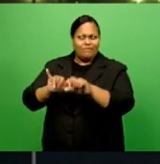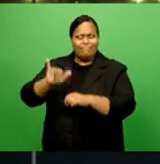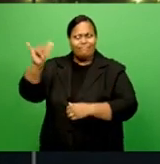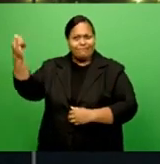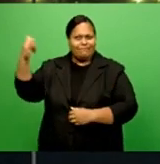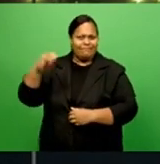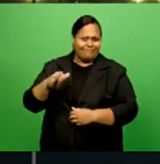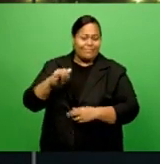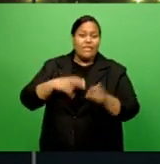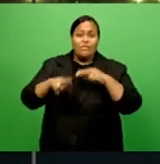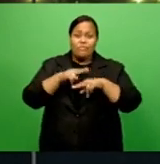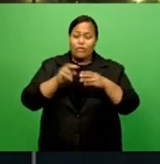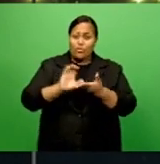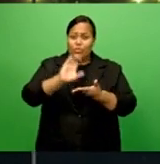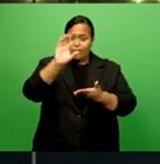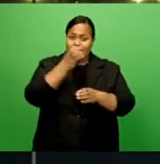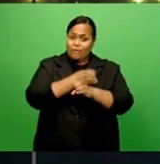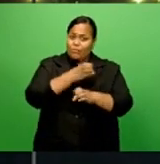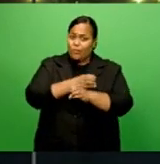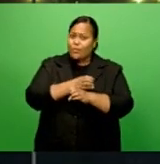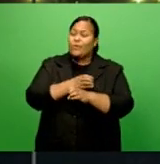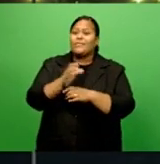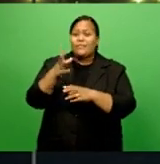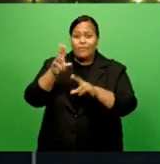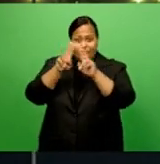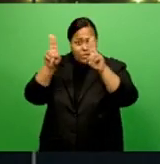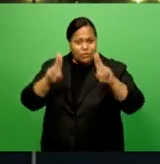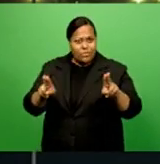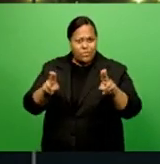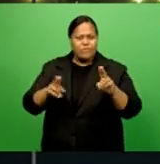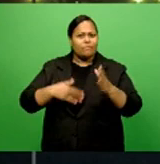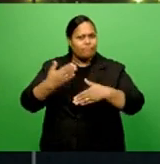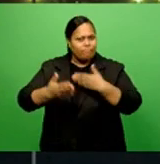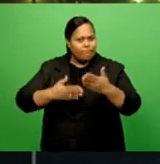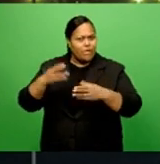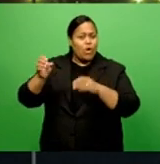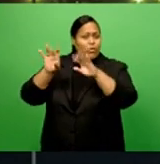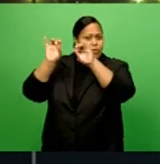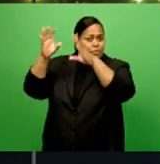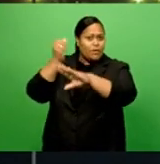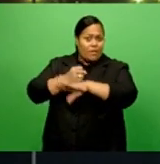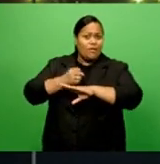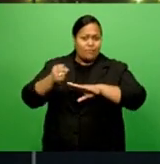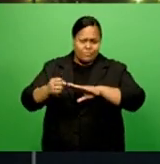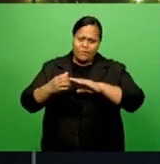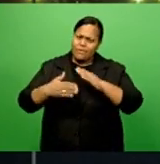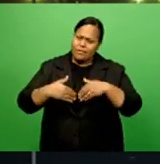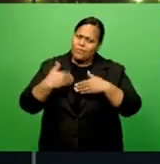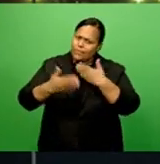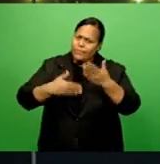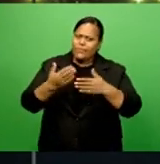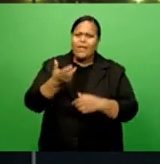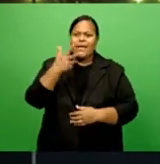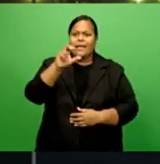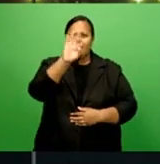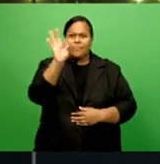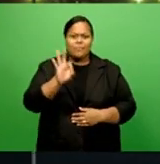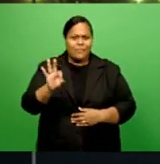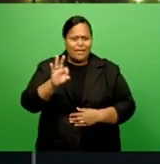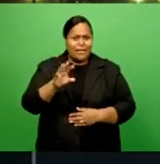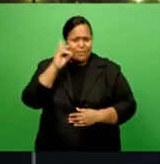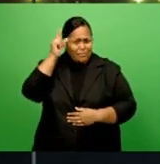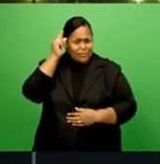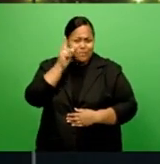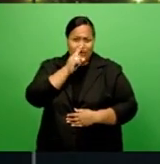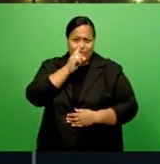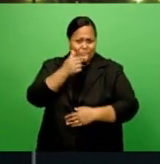and Employers Federation says the Australian government had hinted that if 80% of Fiji's population is vaccinated, then the